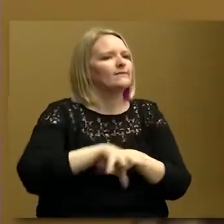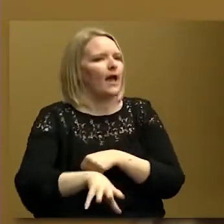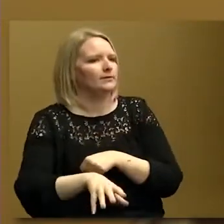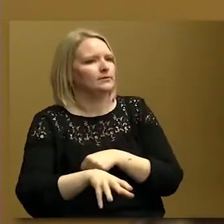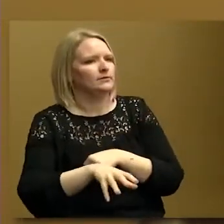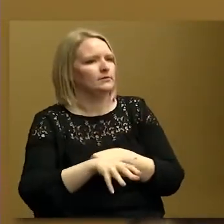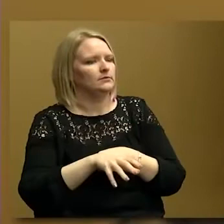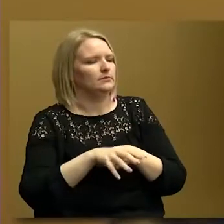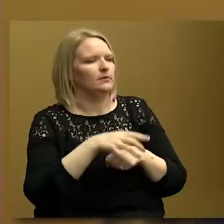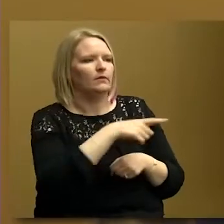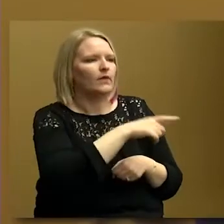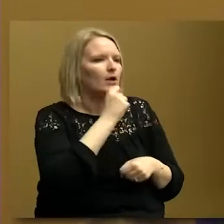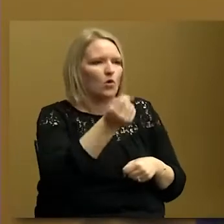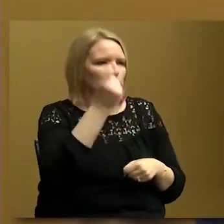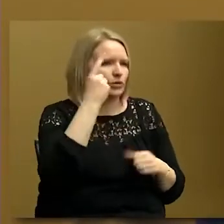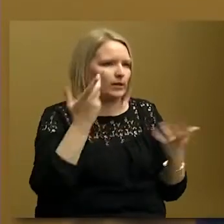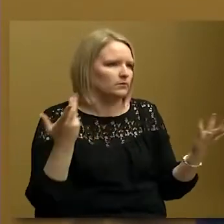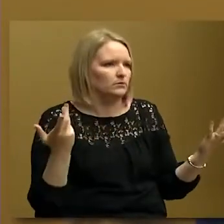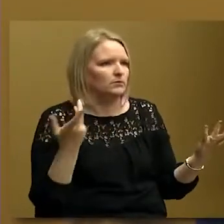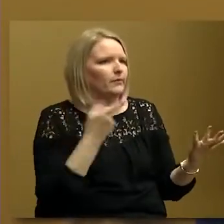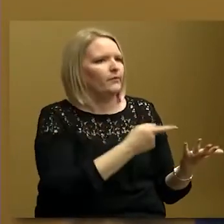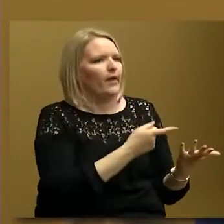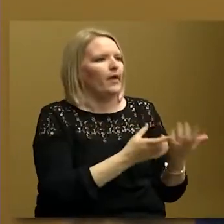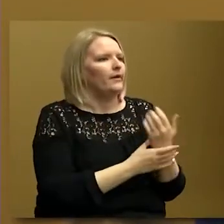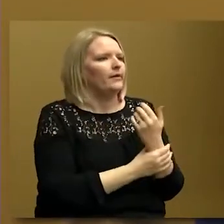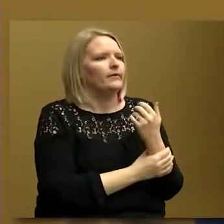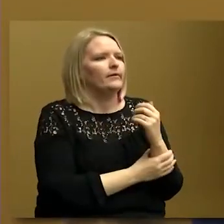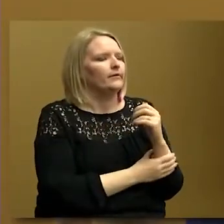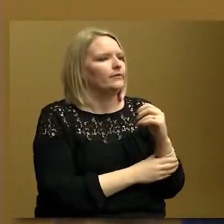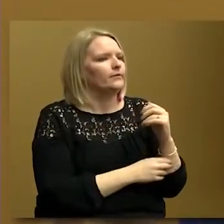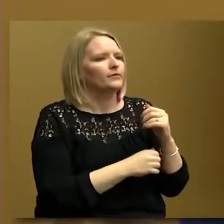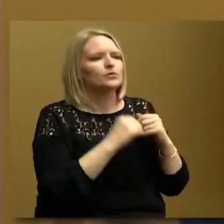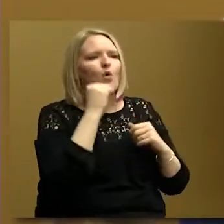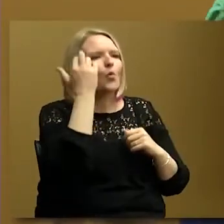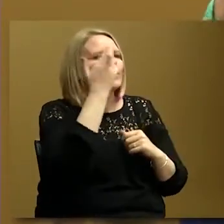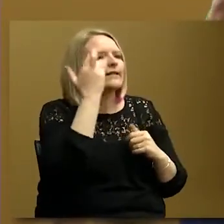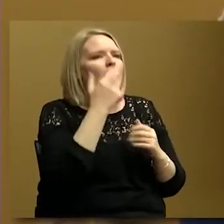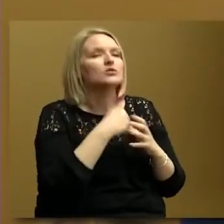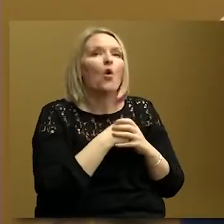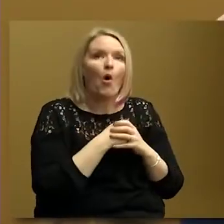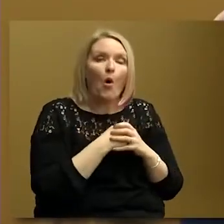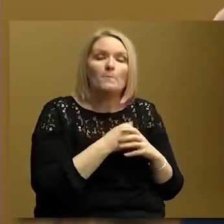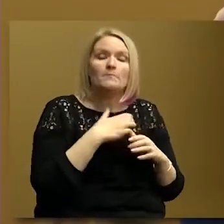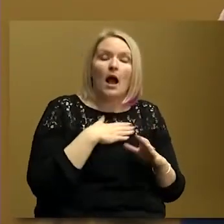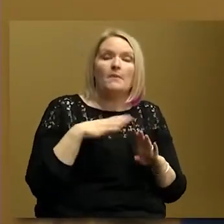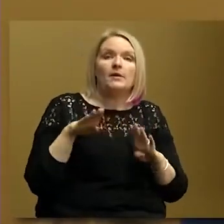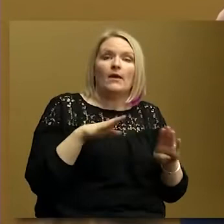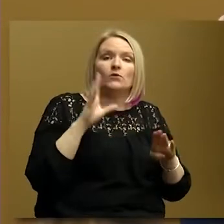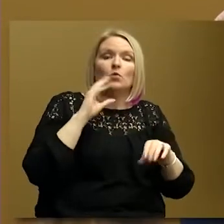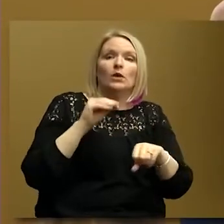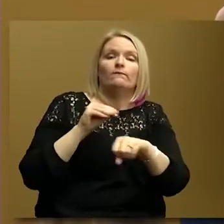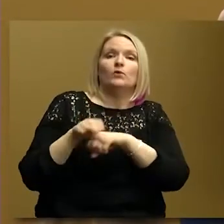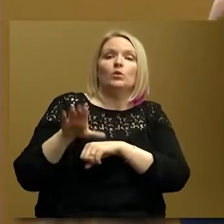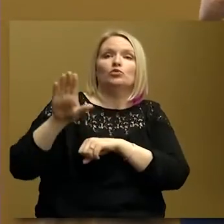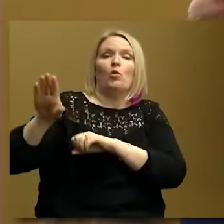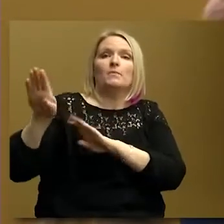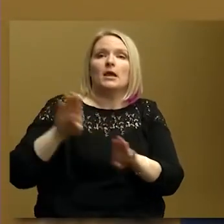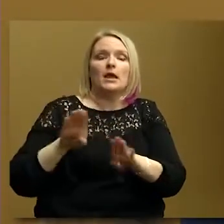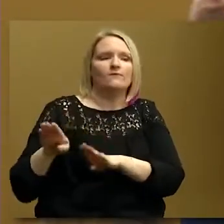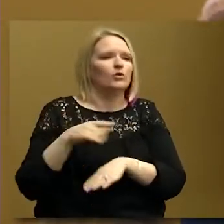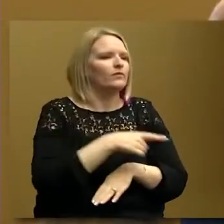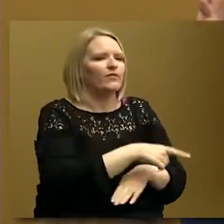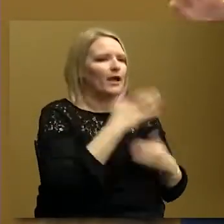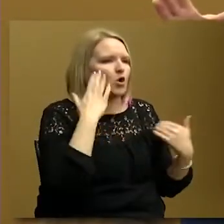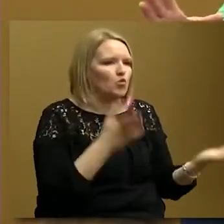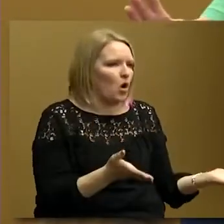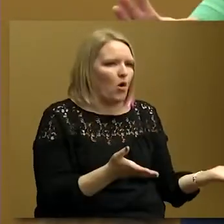effect. And they just don't realize that their behavior affects